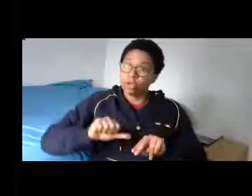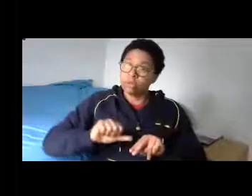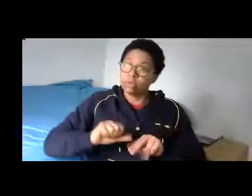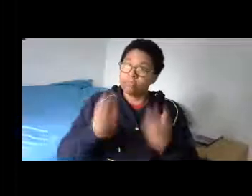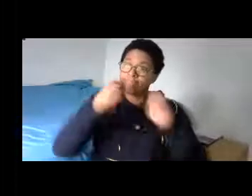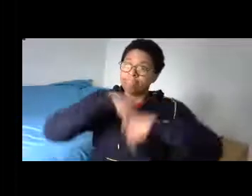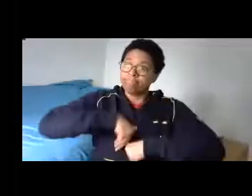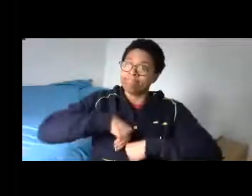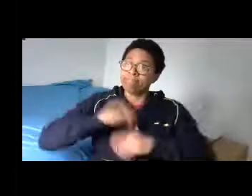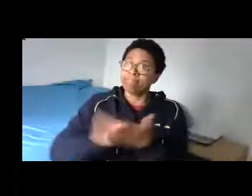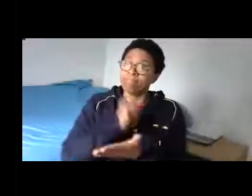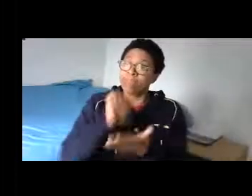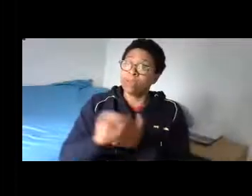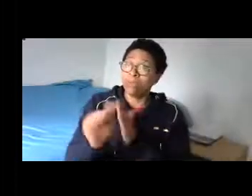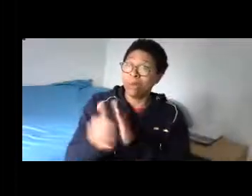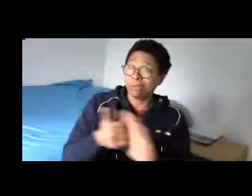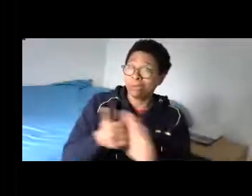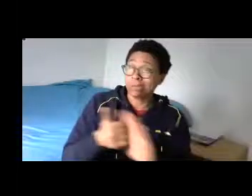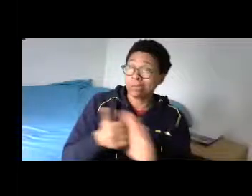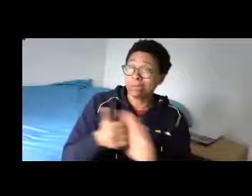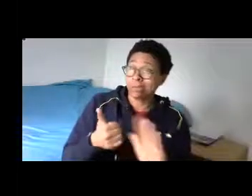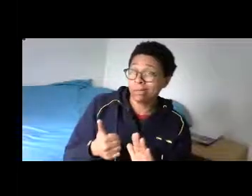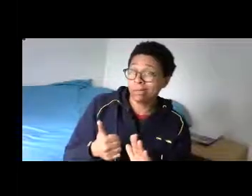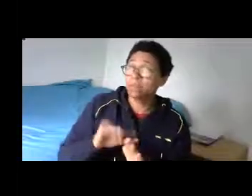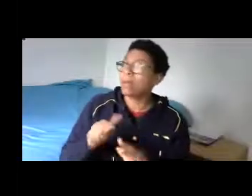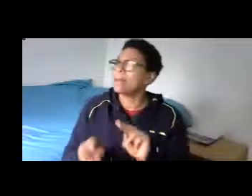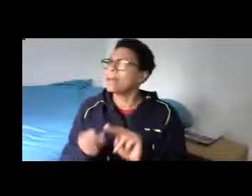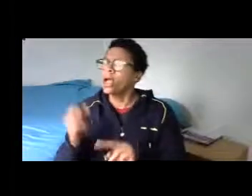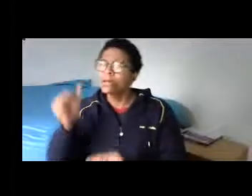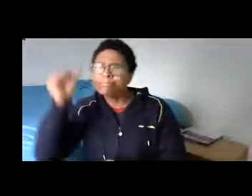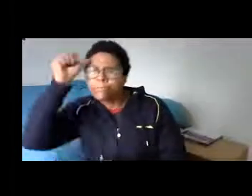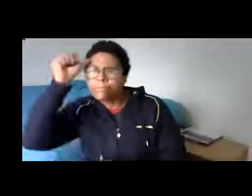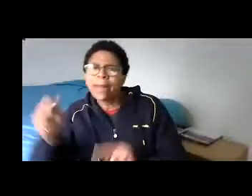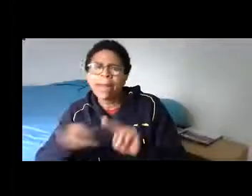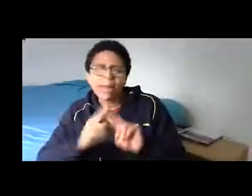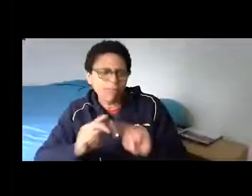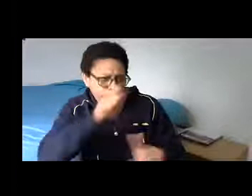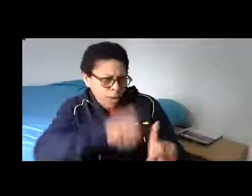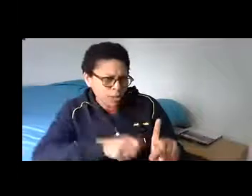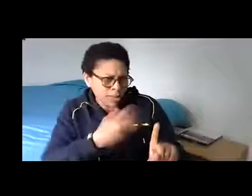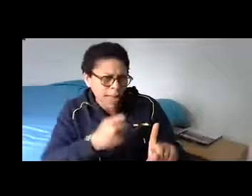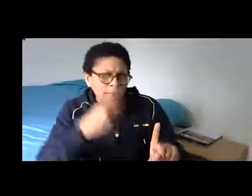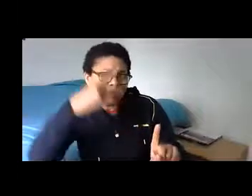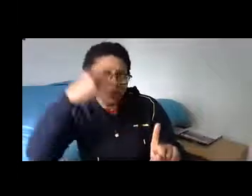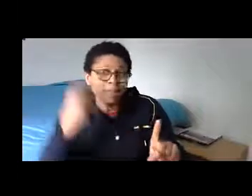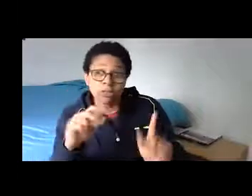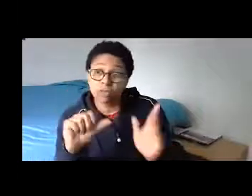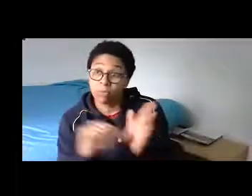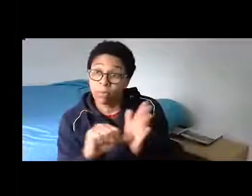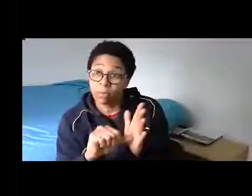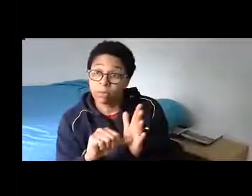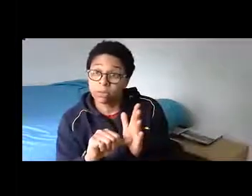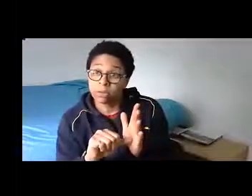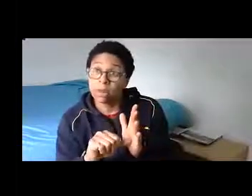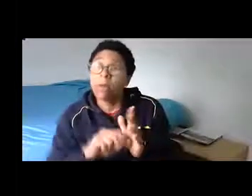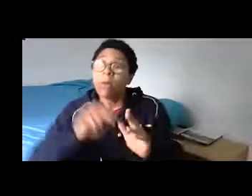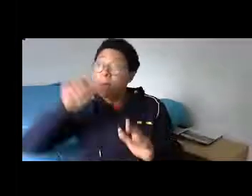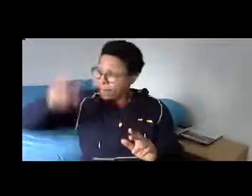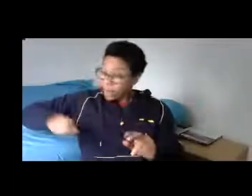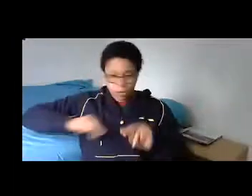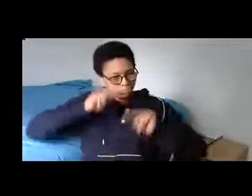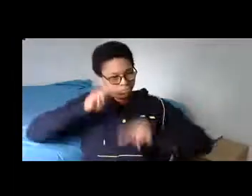specific impairments like sensory impairments, learning difficulties, mental health support needs, autism, that assessors